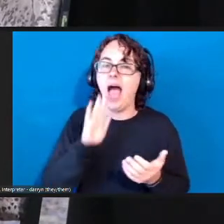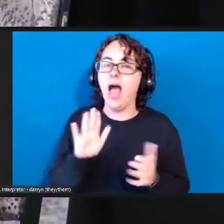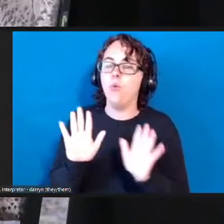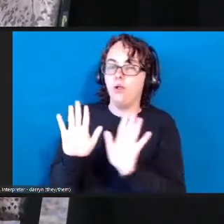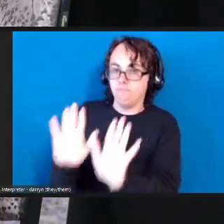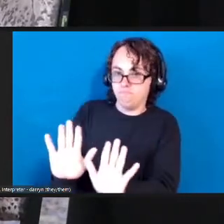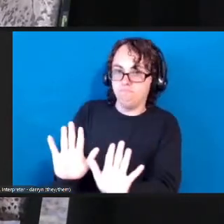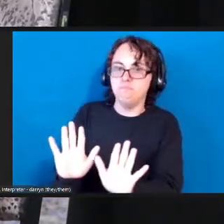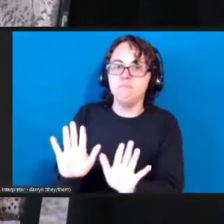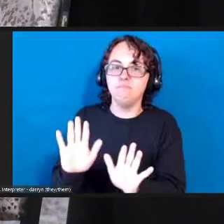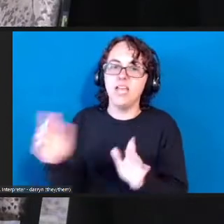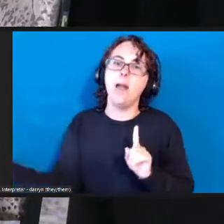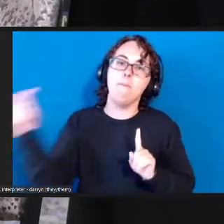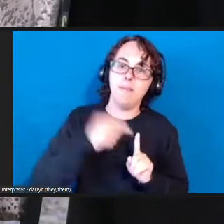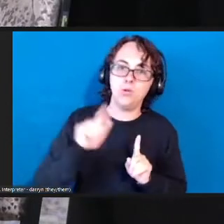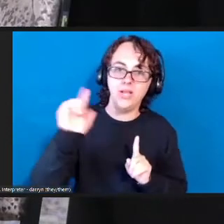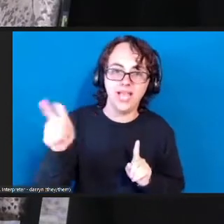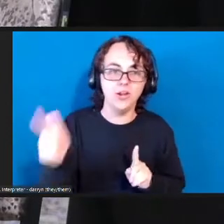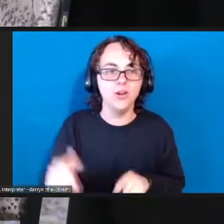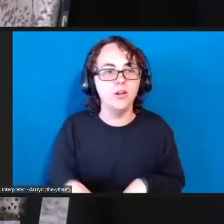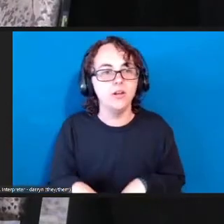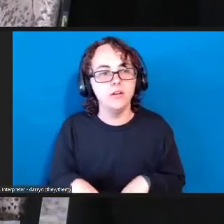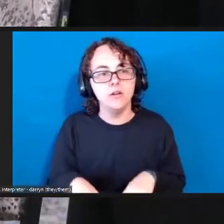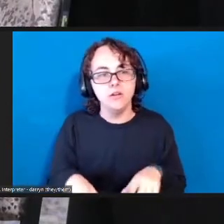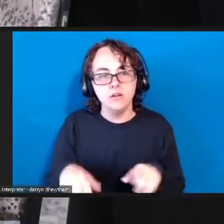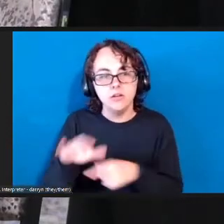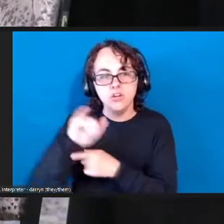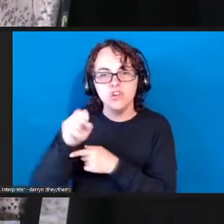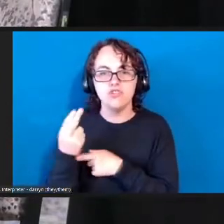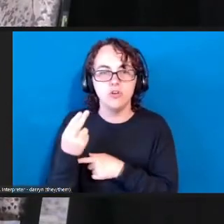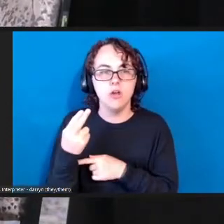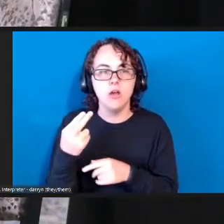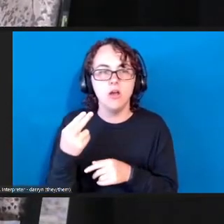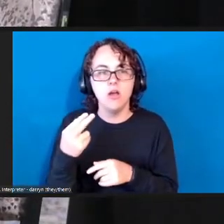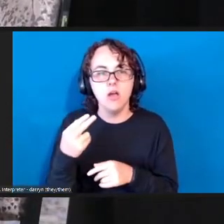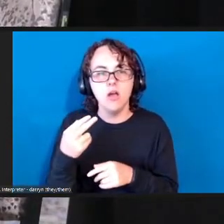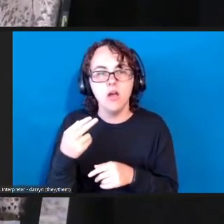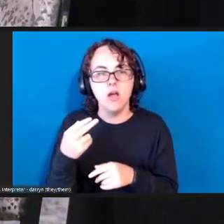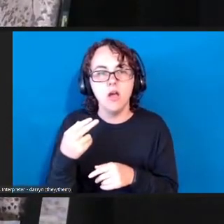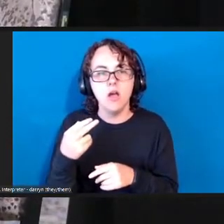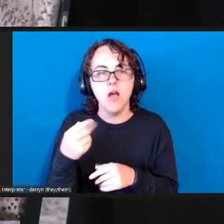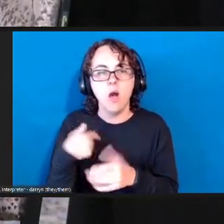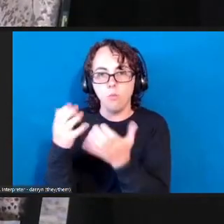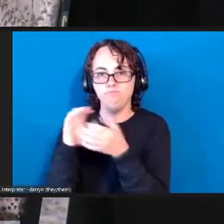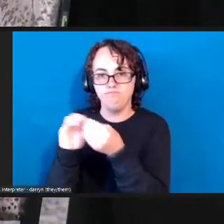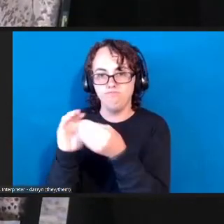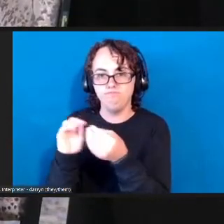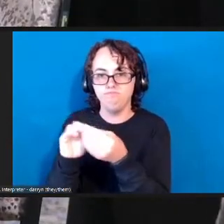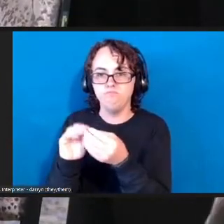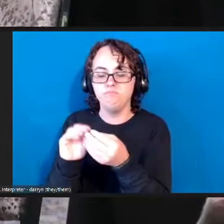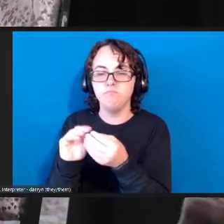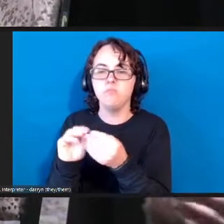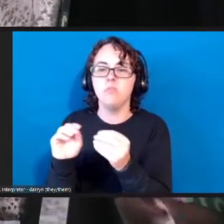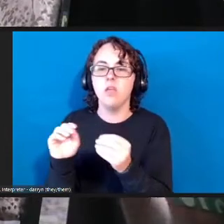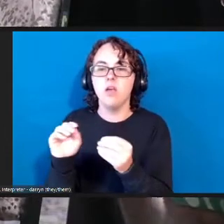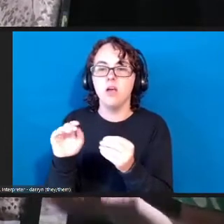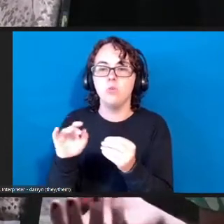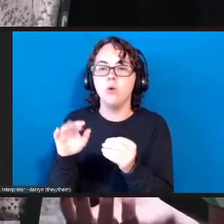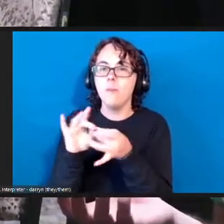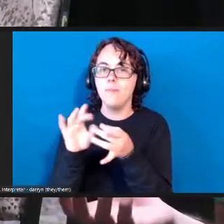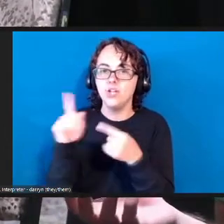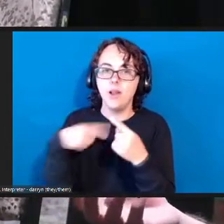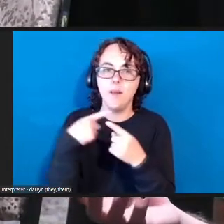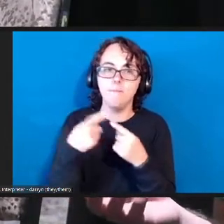of open it up because you said something about the fourth wall and how queer work sort of breaking down the fourth wall. Are there any sort of